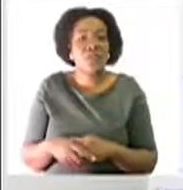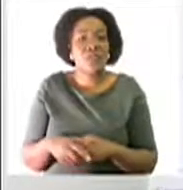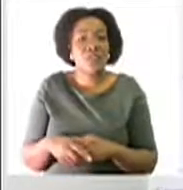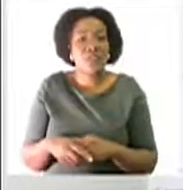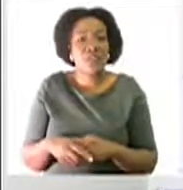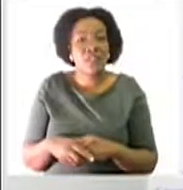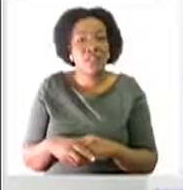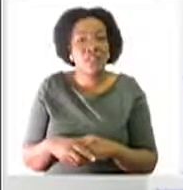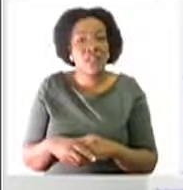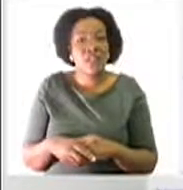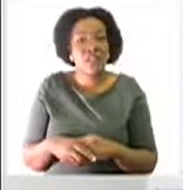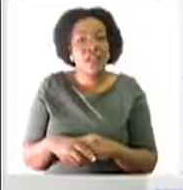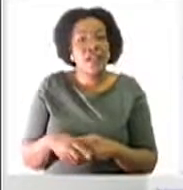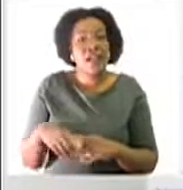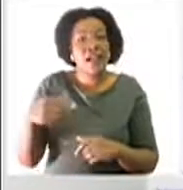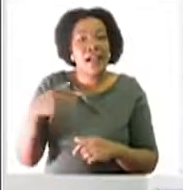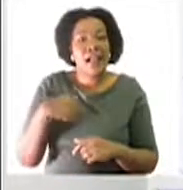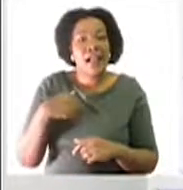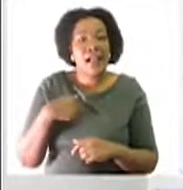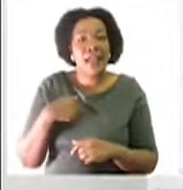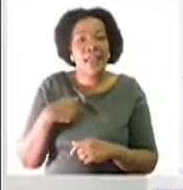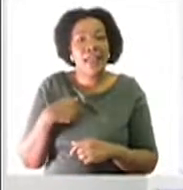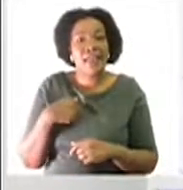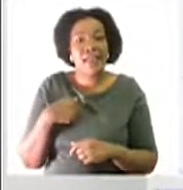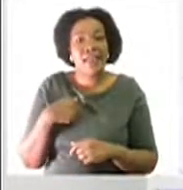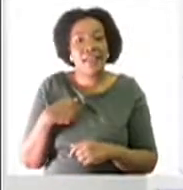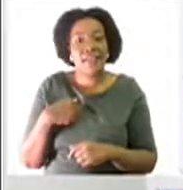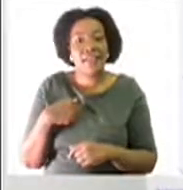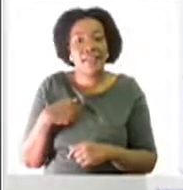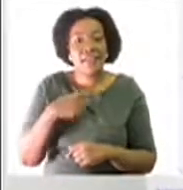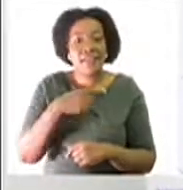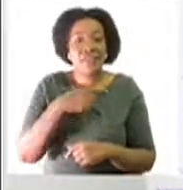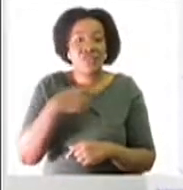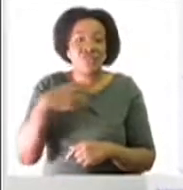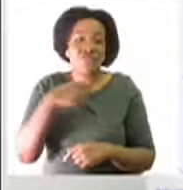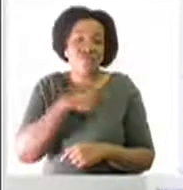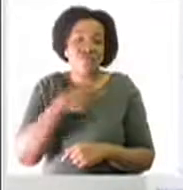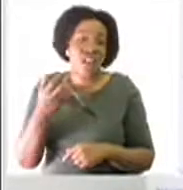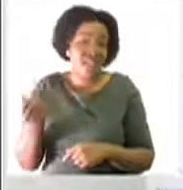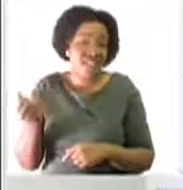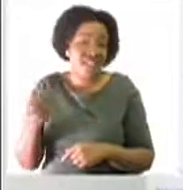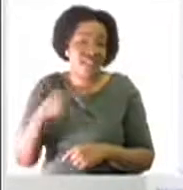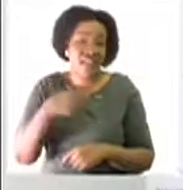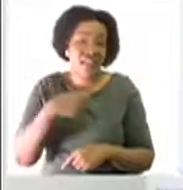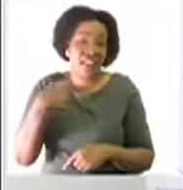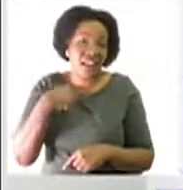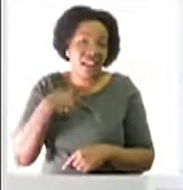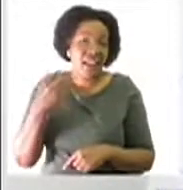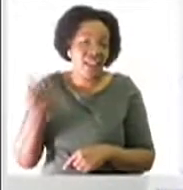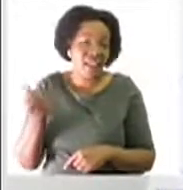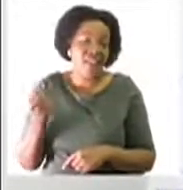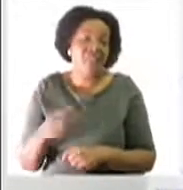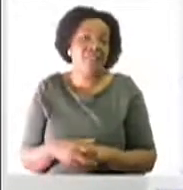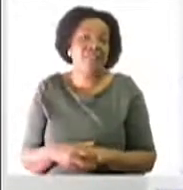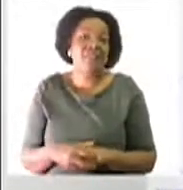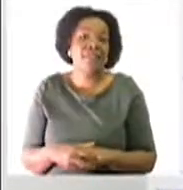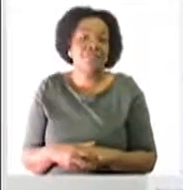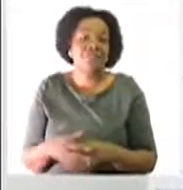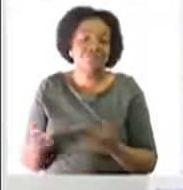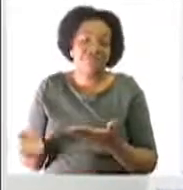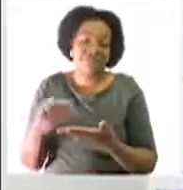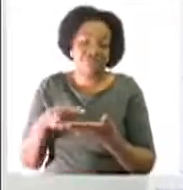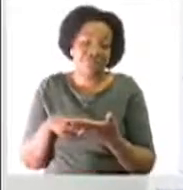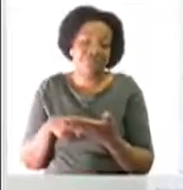she had, or she had. It's in the past tense. Let us quickly go back to our